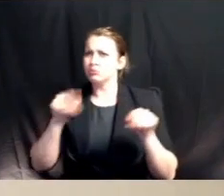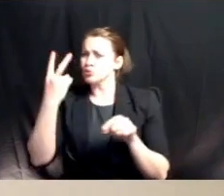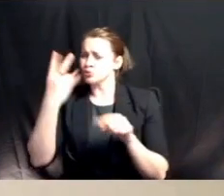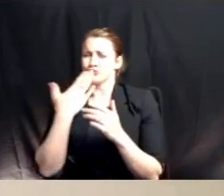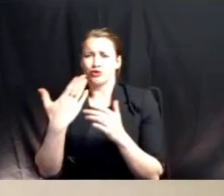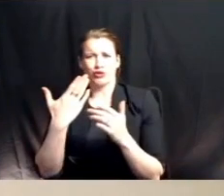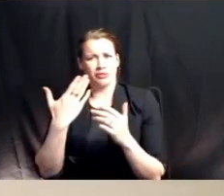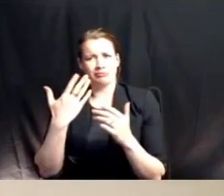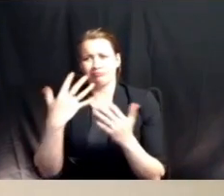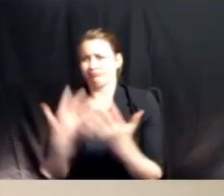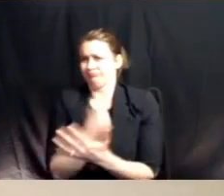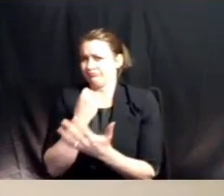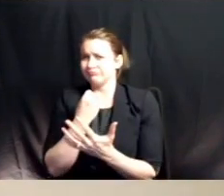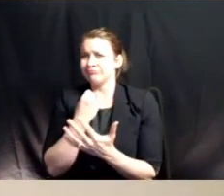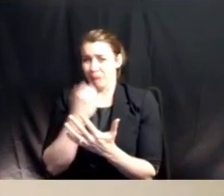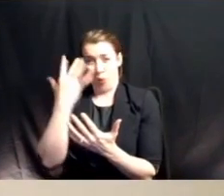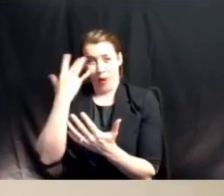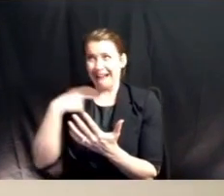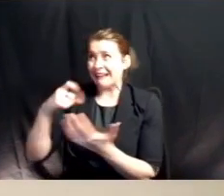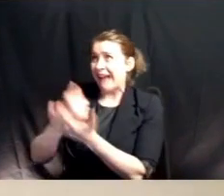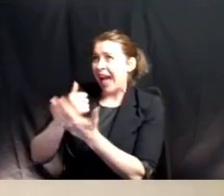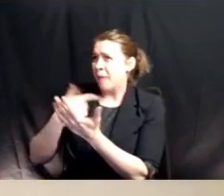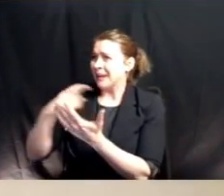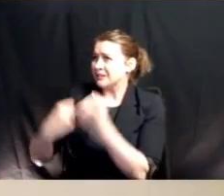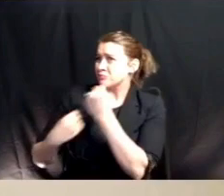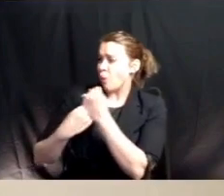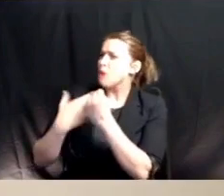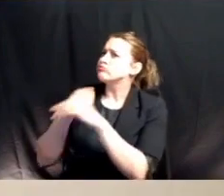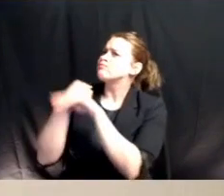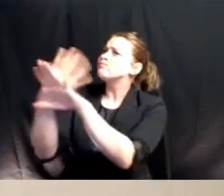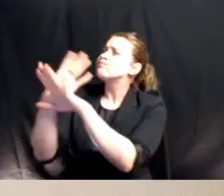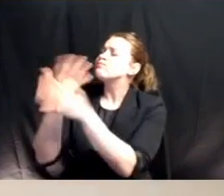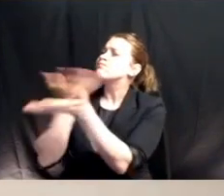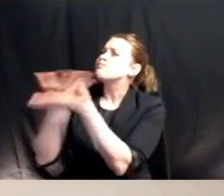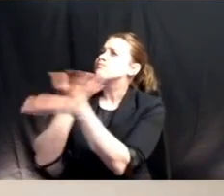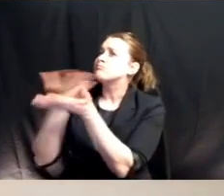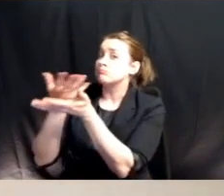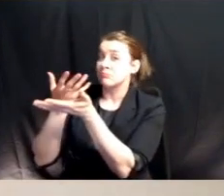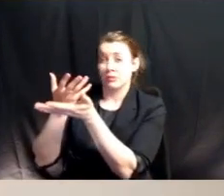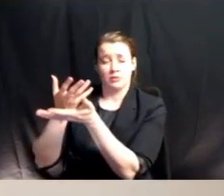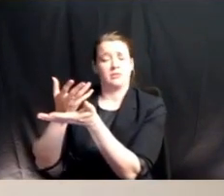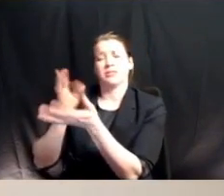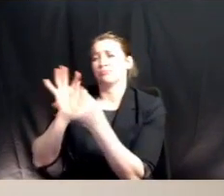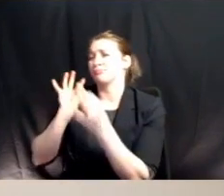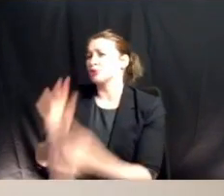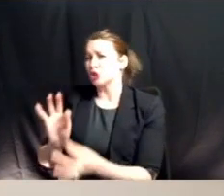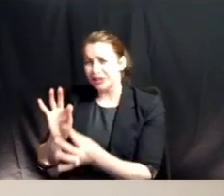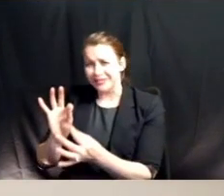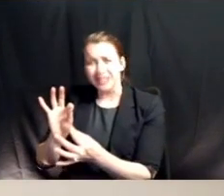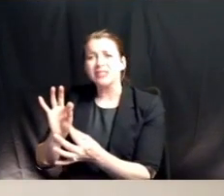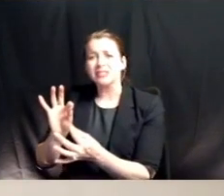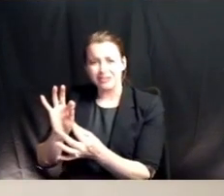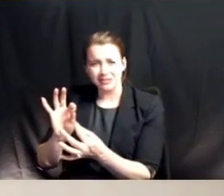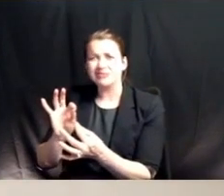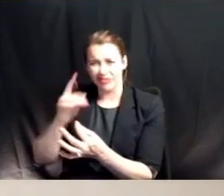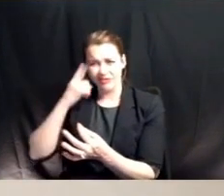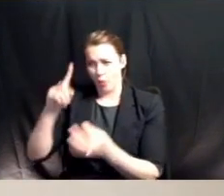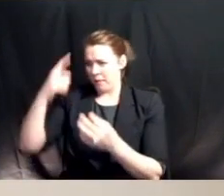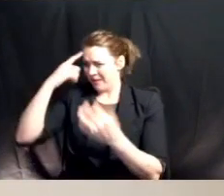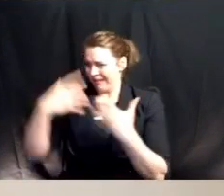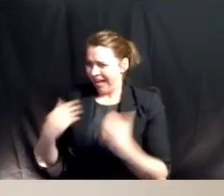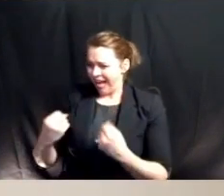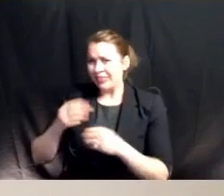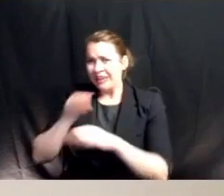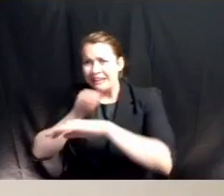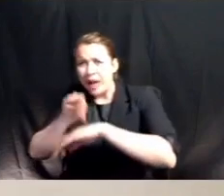the help that is needed. I think telehealth lends itself very well to dealing with mental health issues.